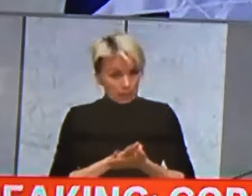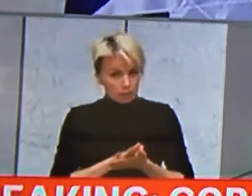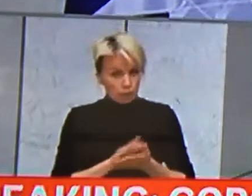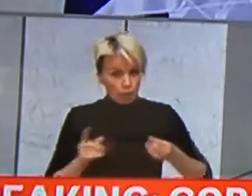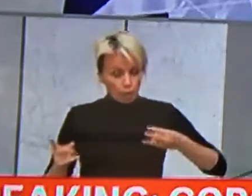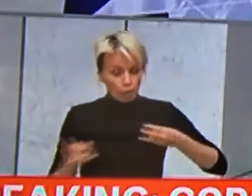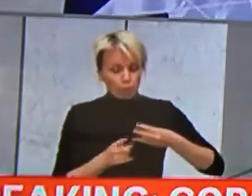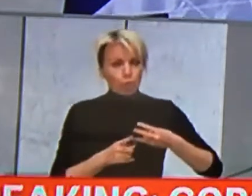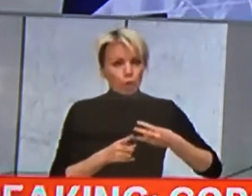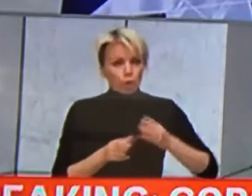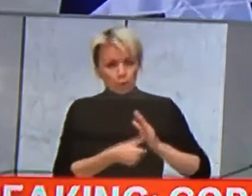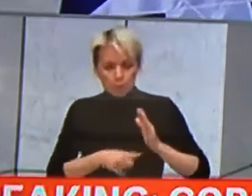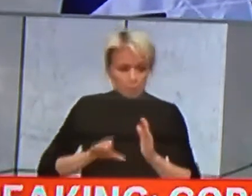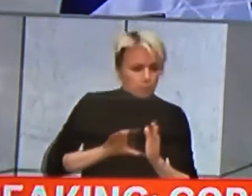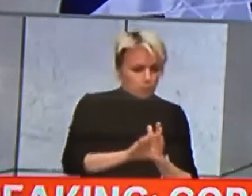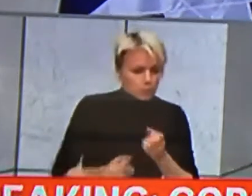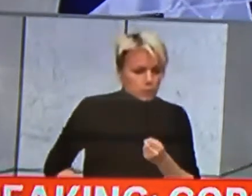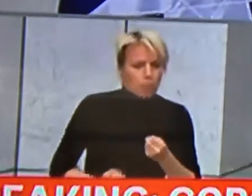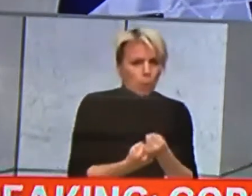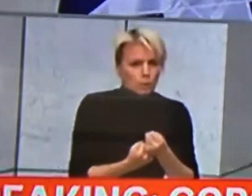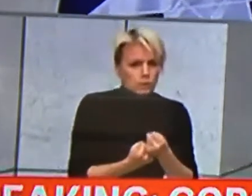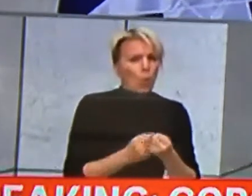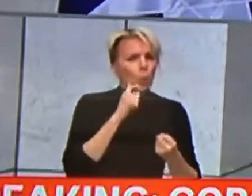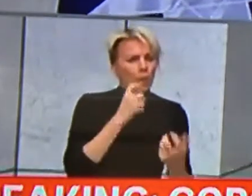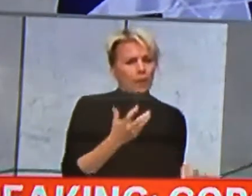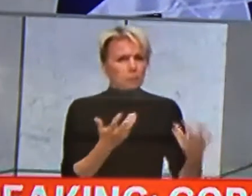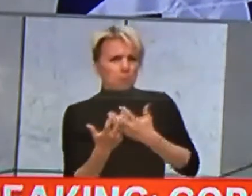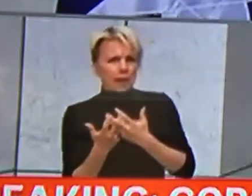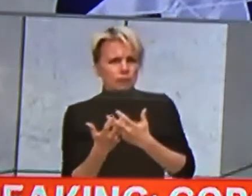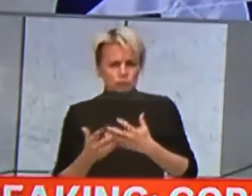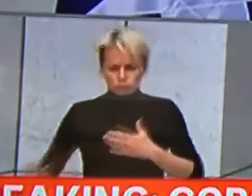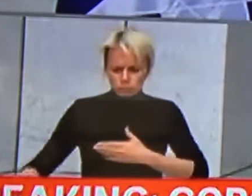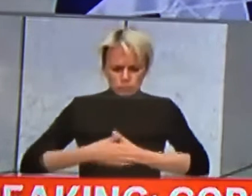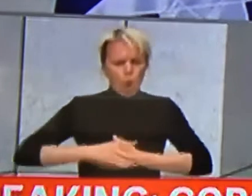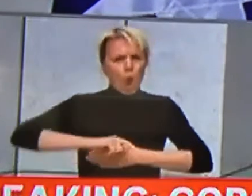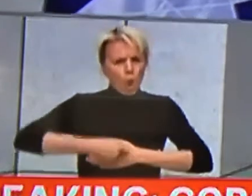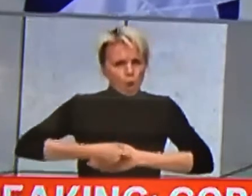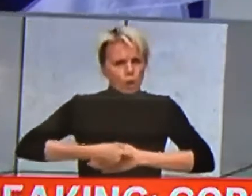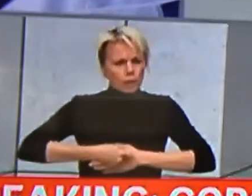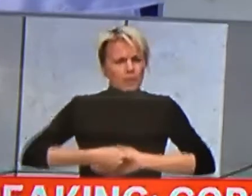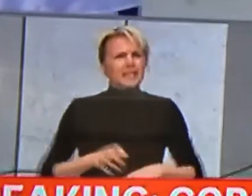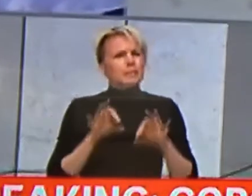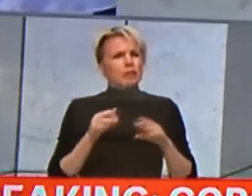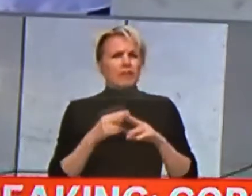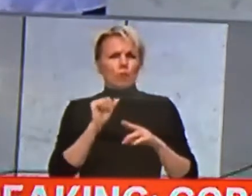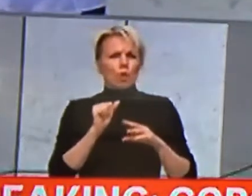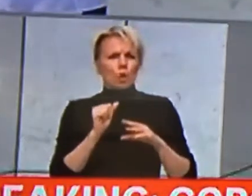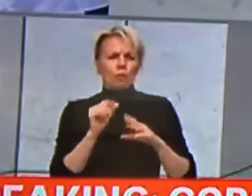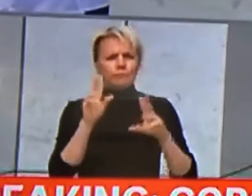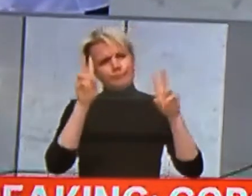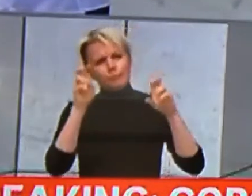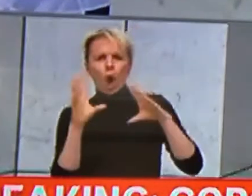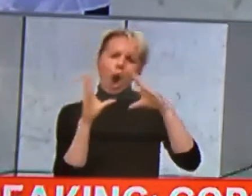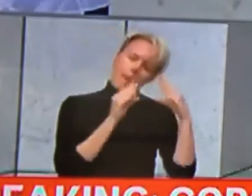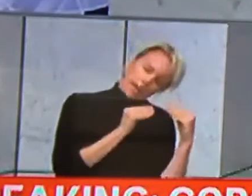with the next phase of the hibernation package, for want of a better term? Do you want to sequence those two